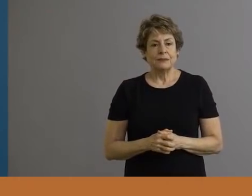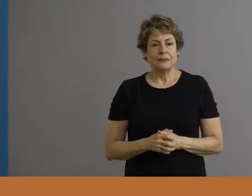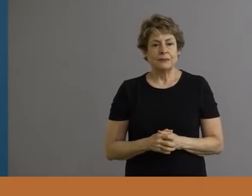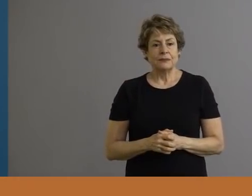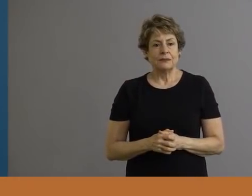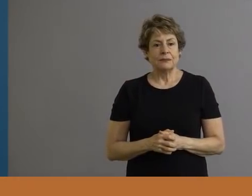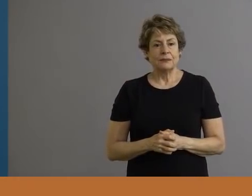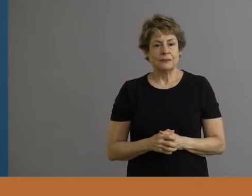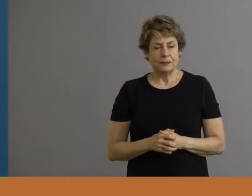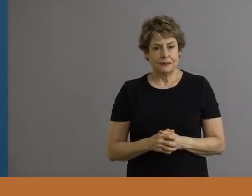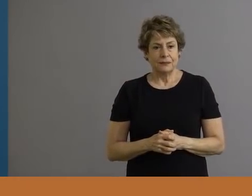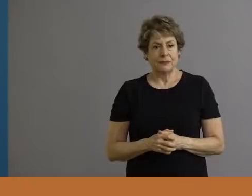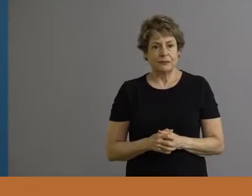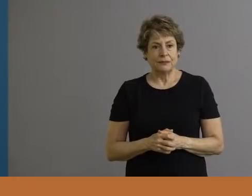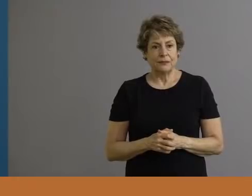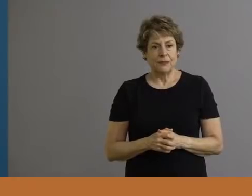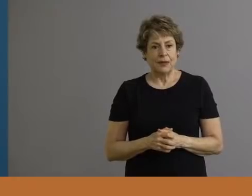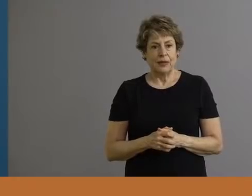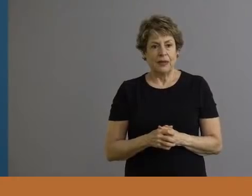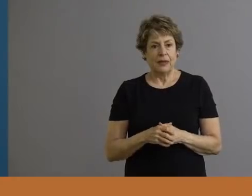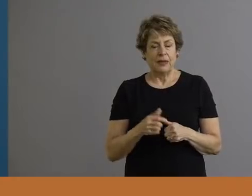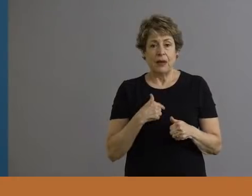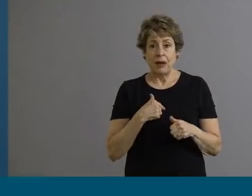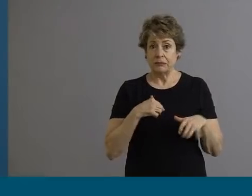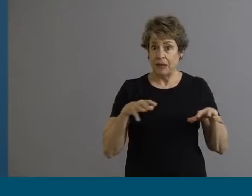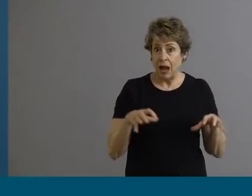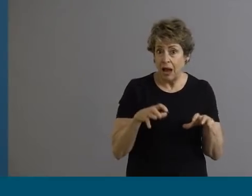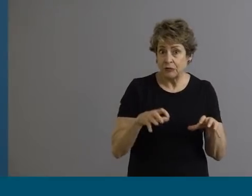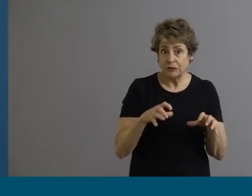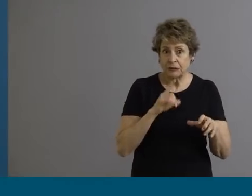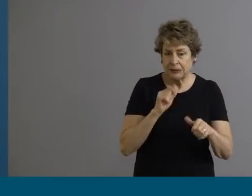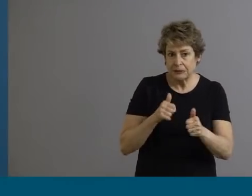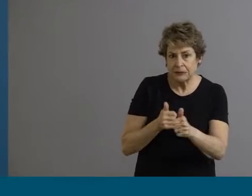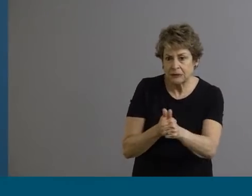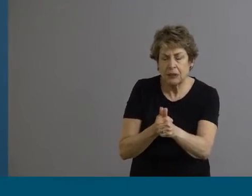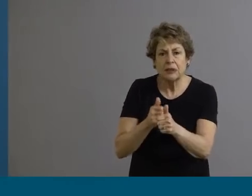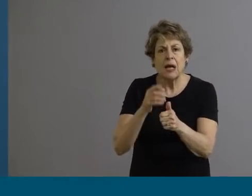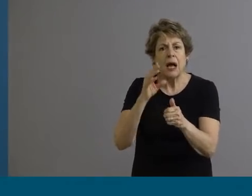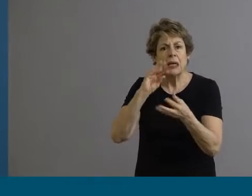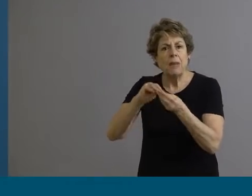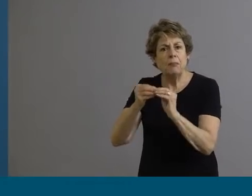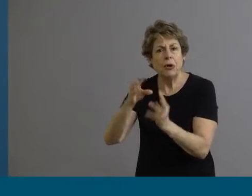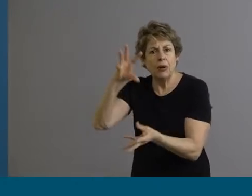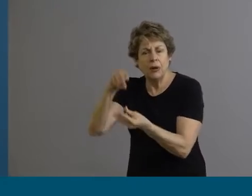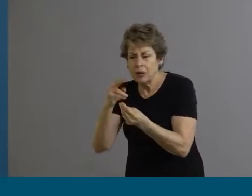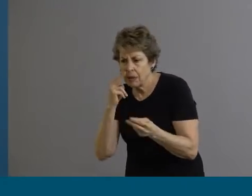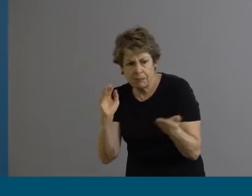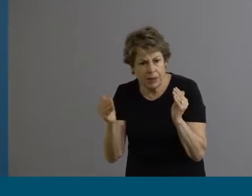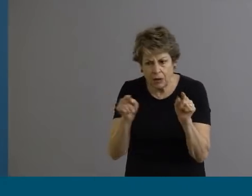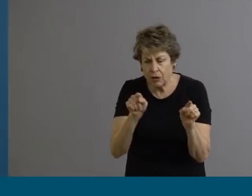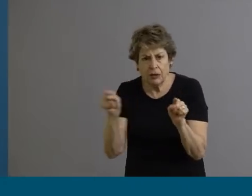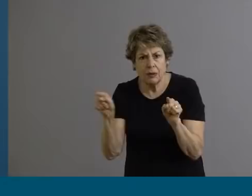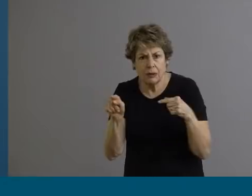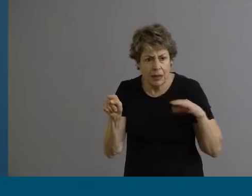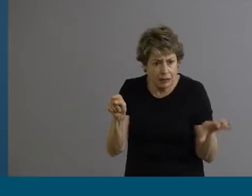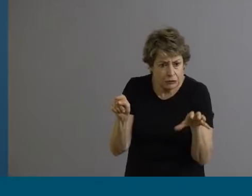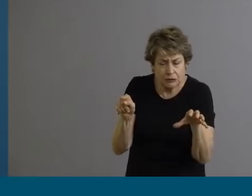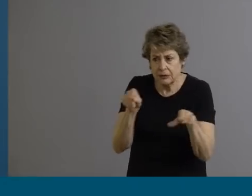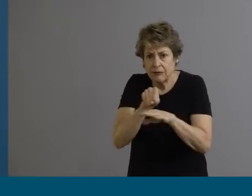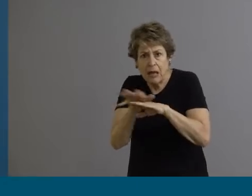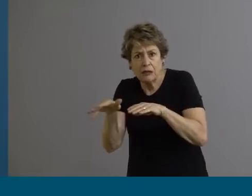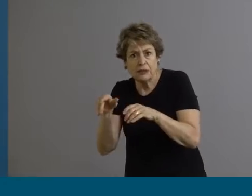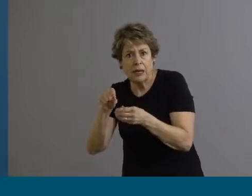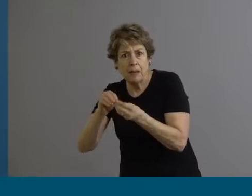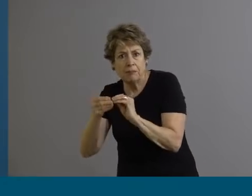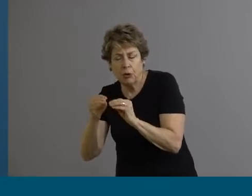And let's look where we are today. One thing I talked about 10 days ago was the